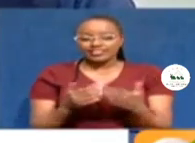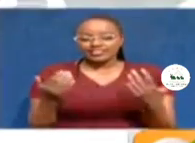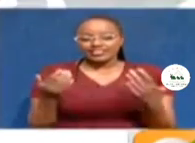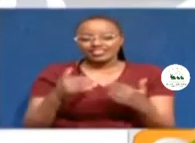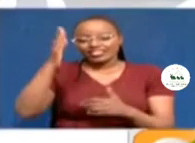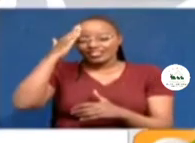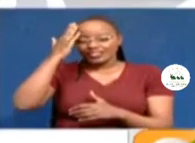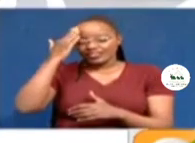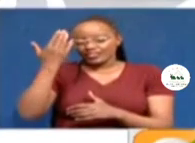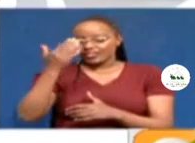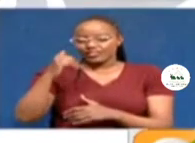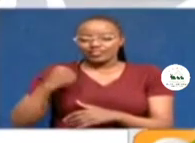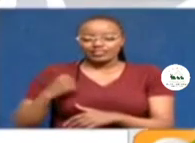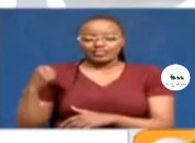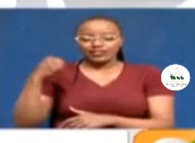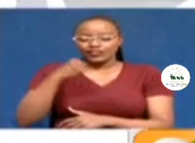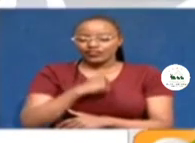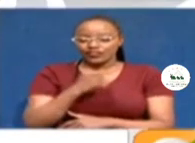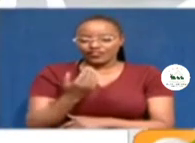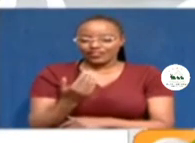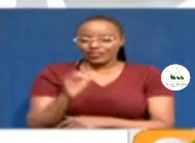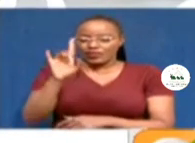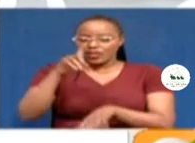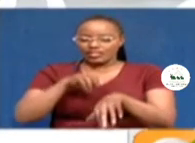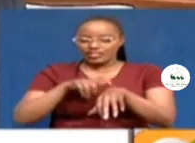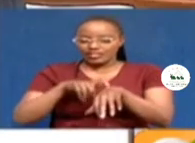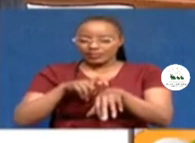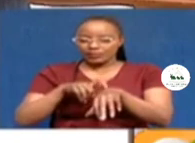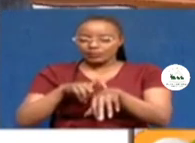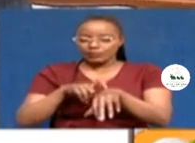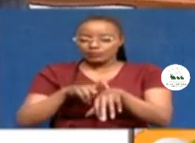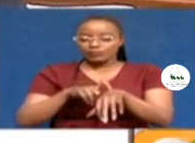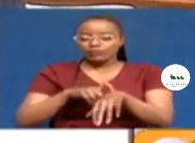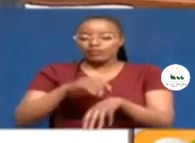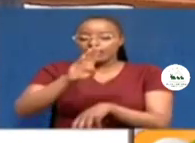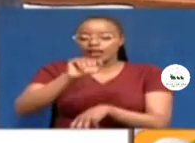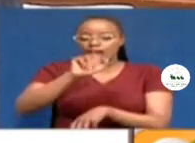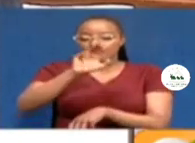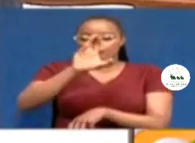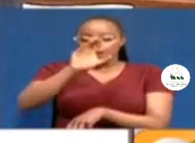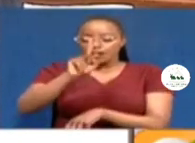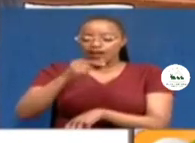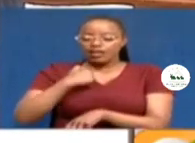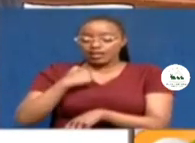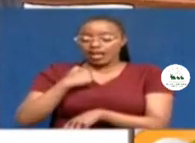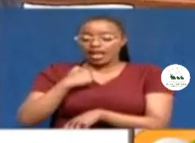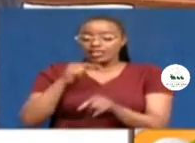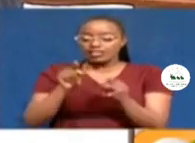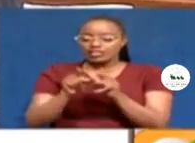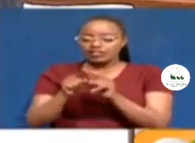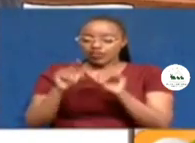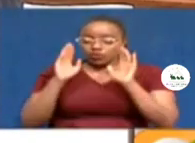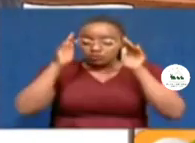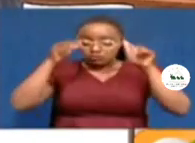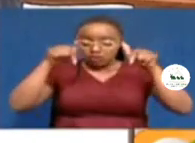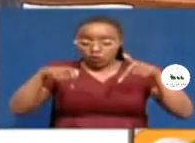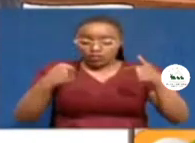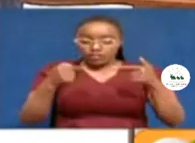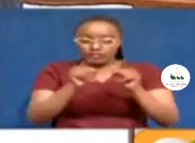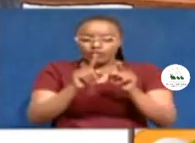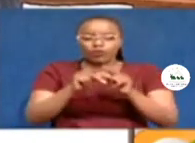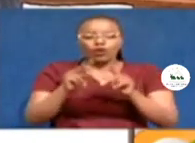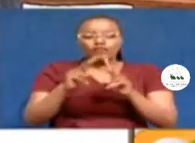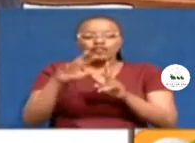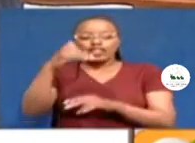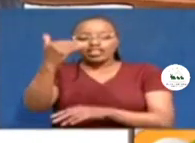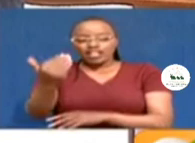You know, Jeff, at one time, Barack and I deluded ourselves. We were